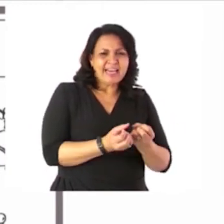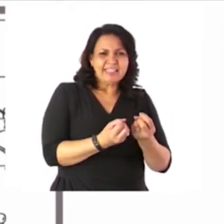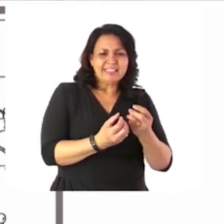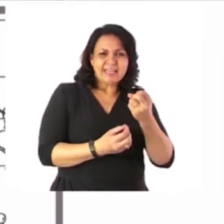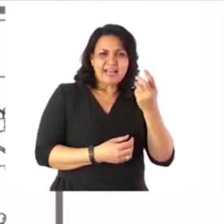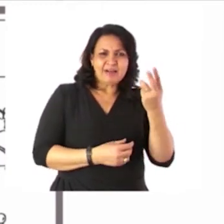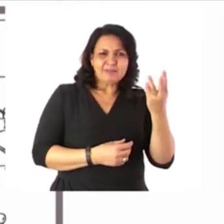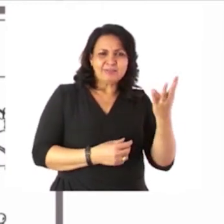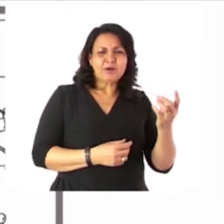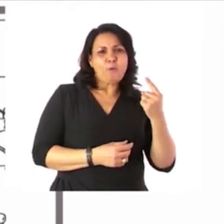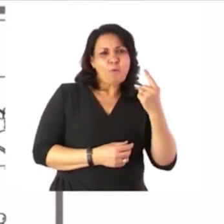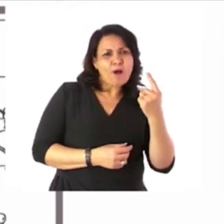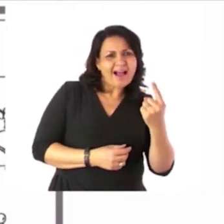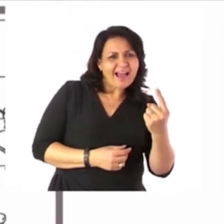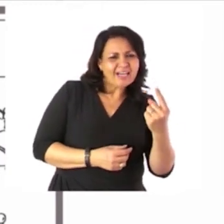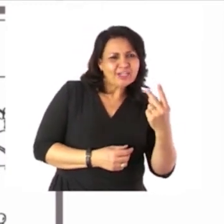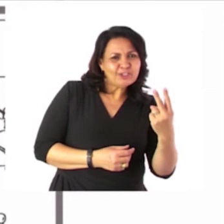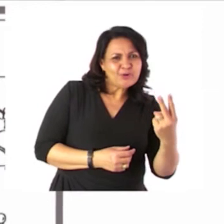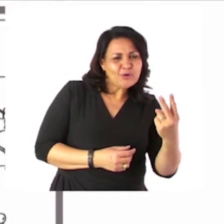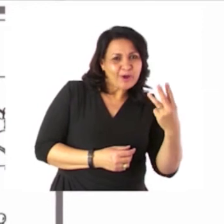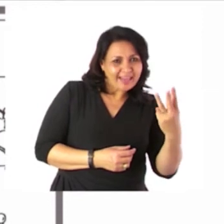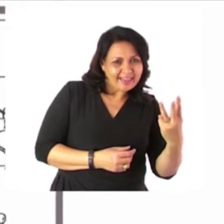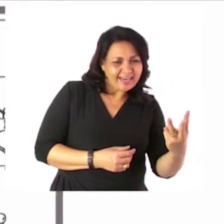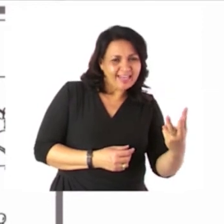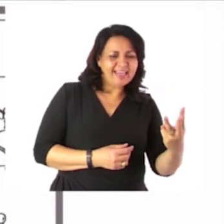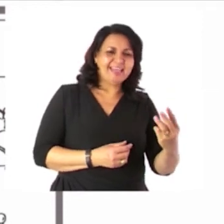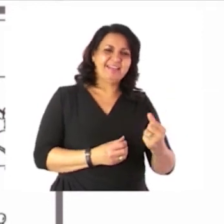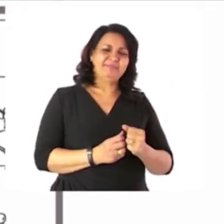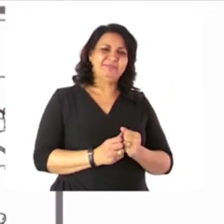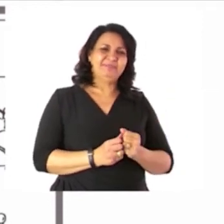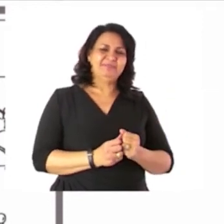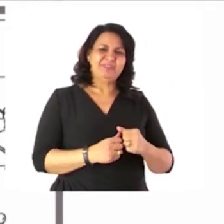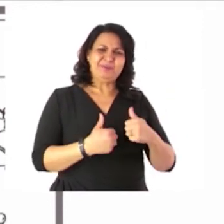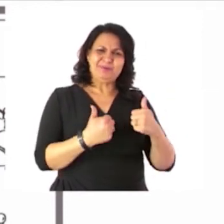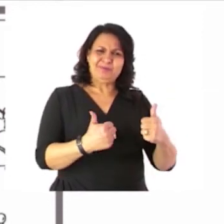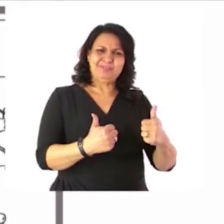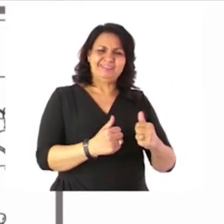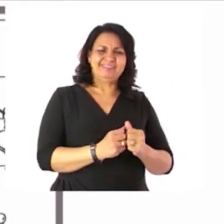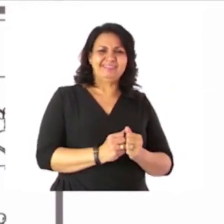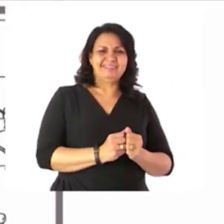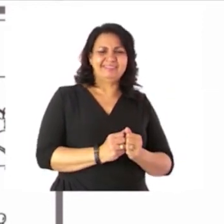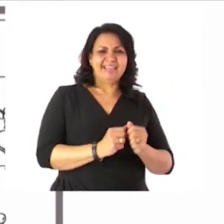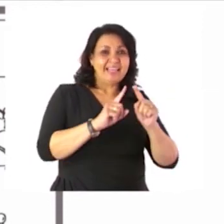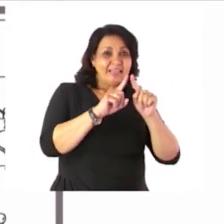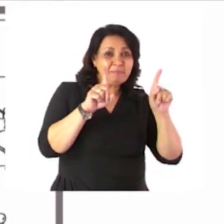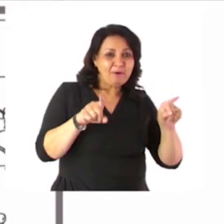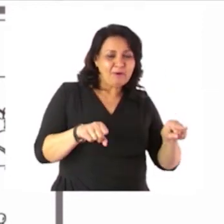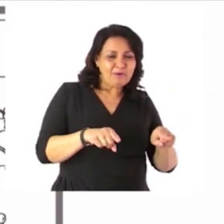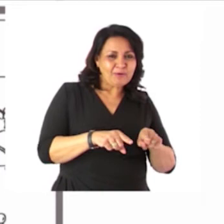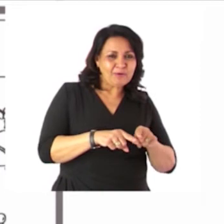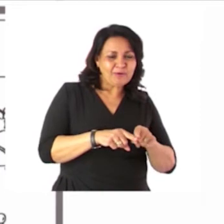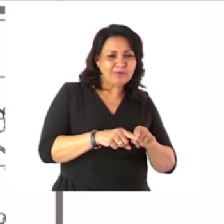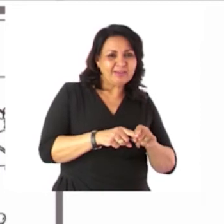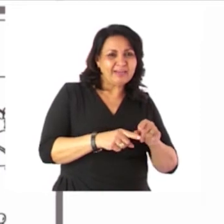bowls? 1, 2, and 3. Excellent. Now we write the number in the